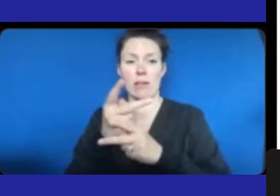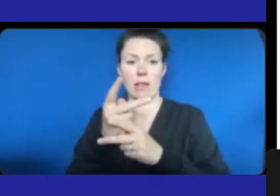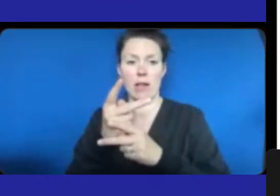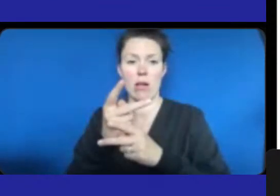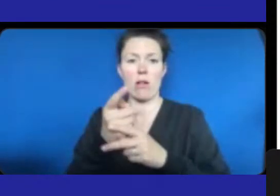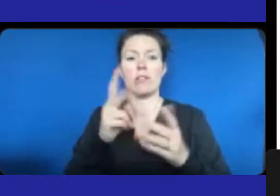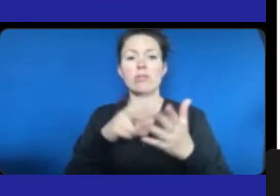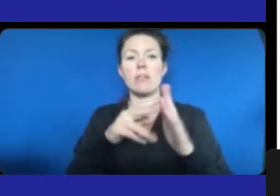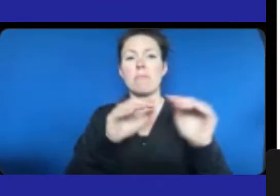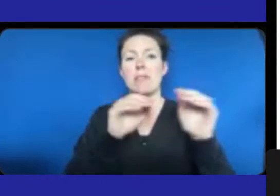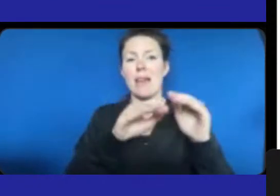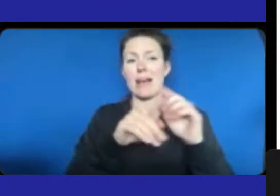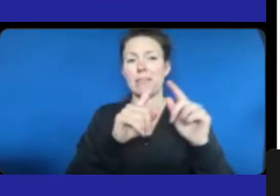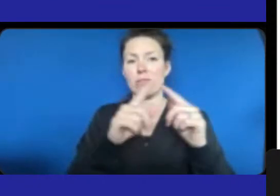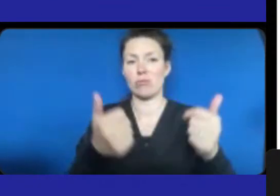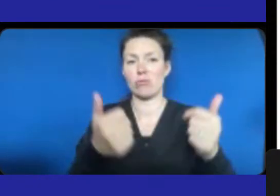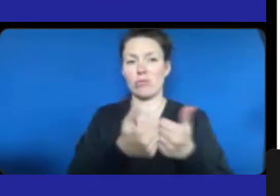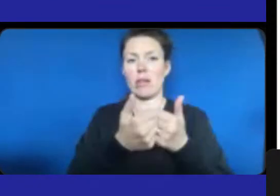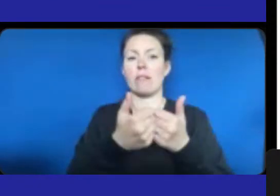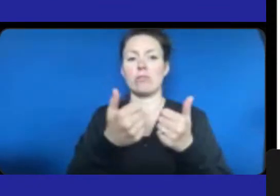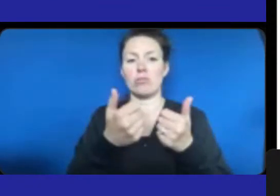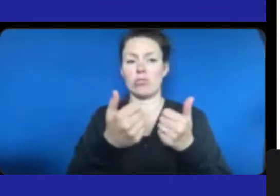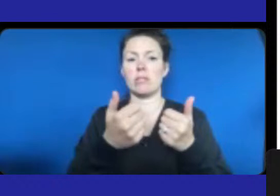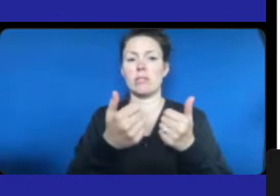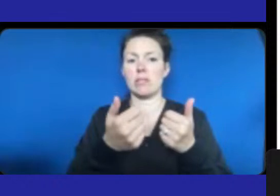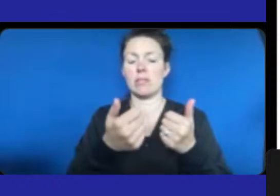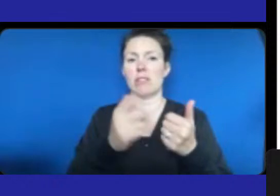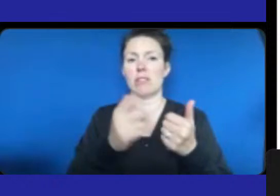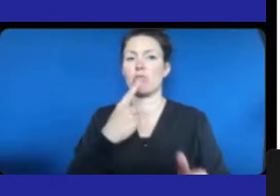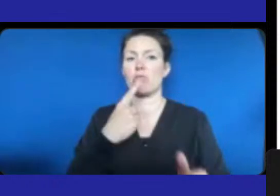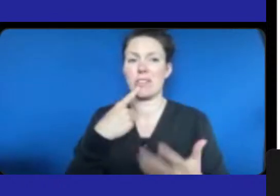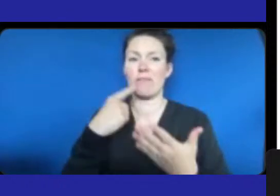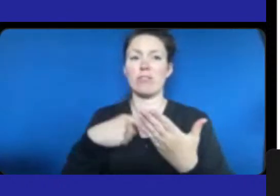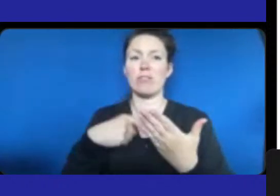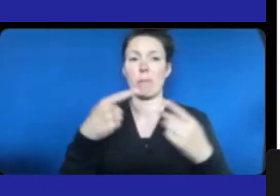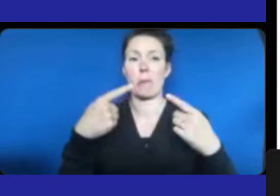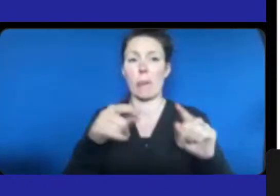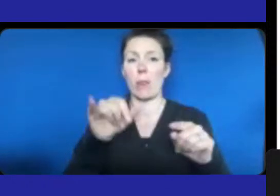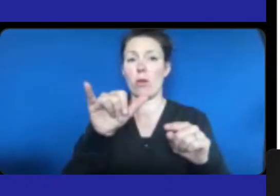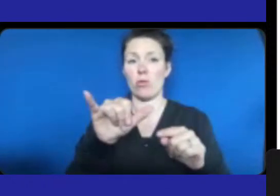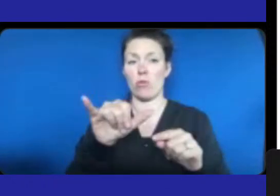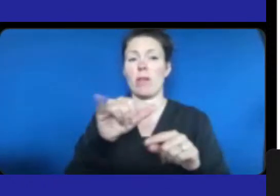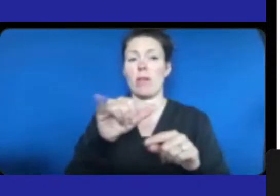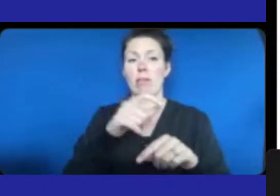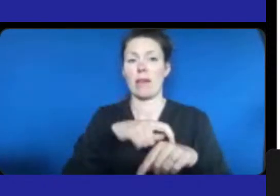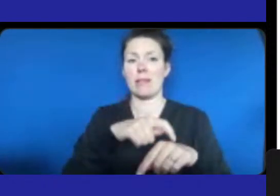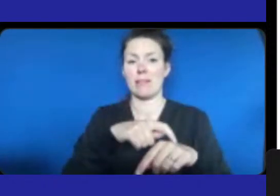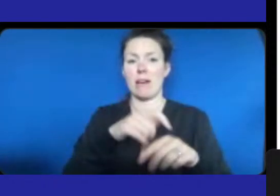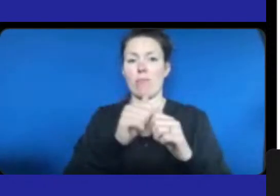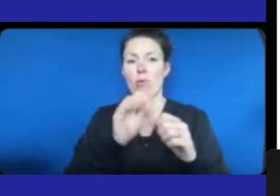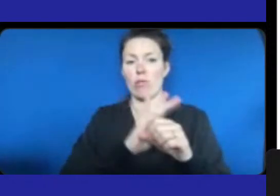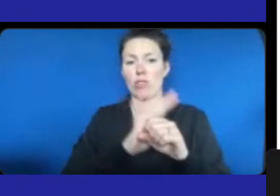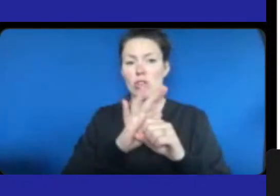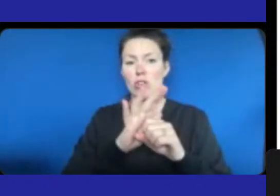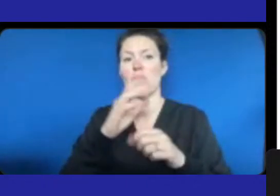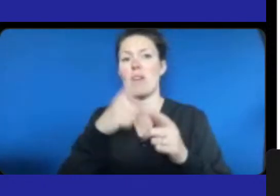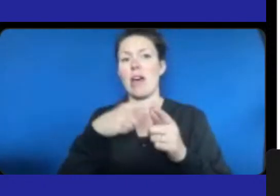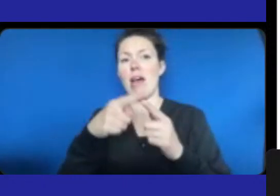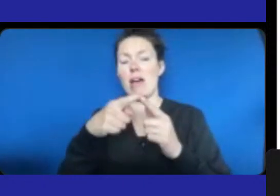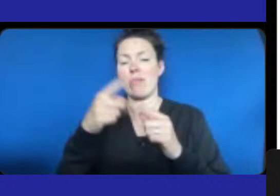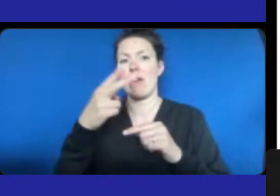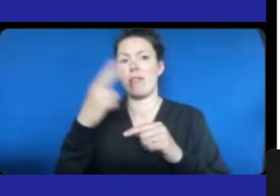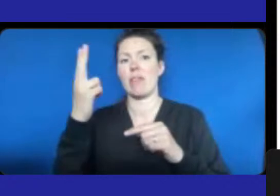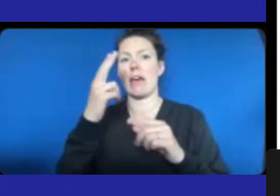access challenges were severe at times during that period, and then, with the heightened census that we had